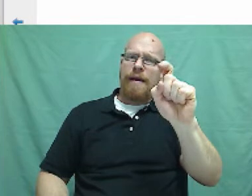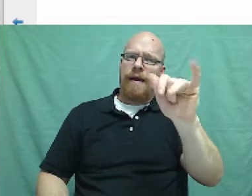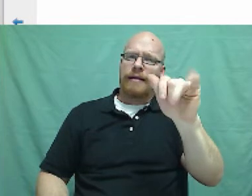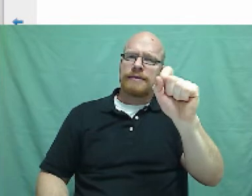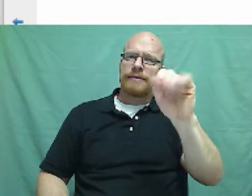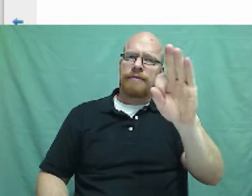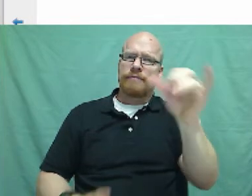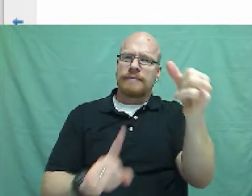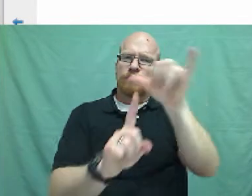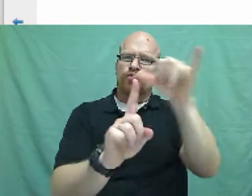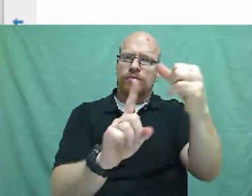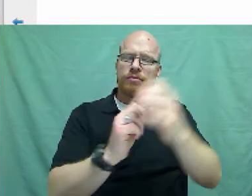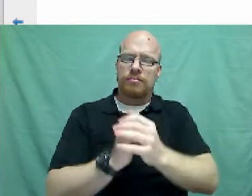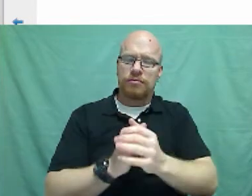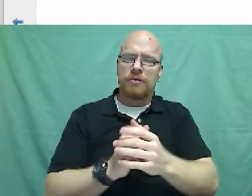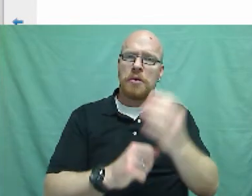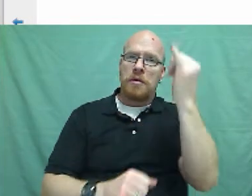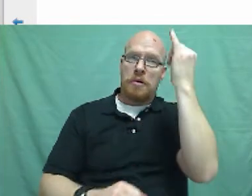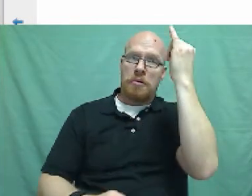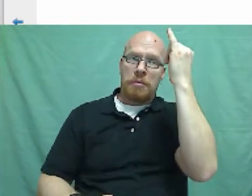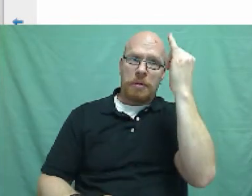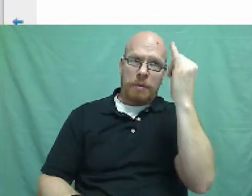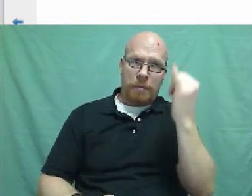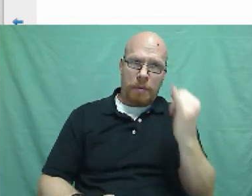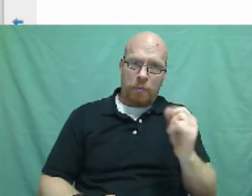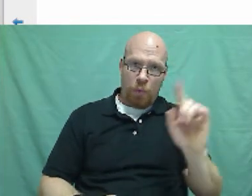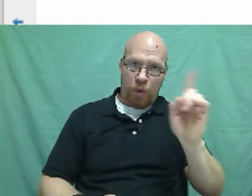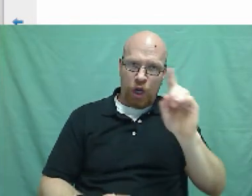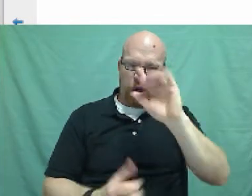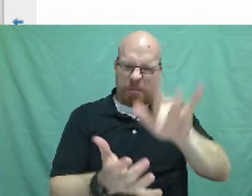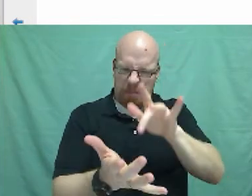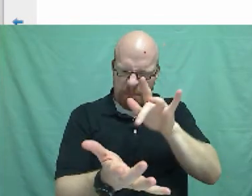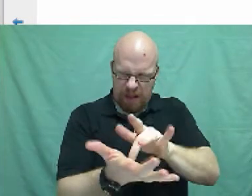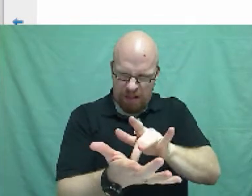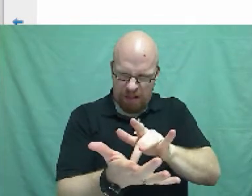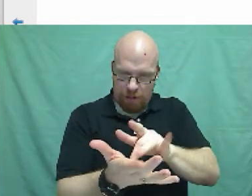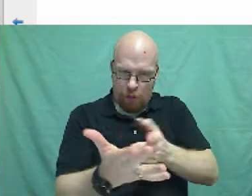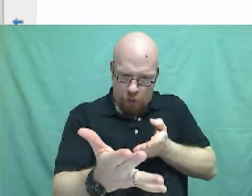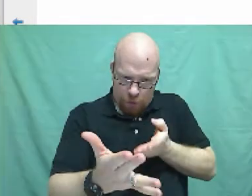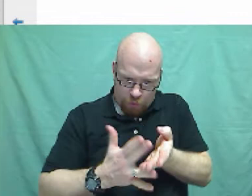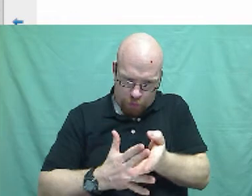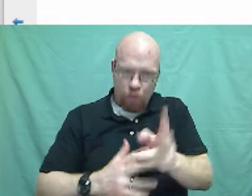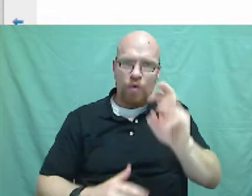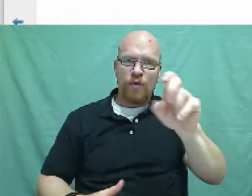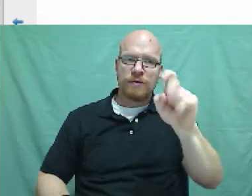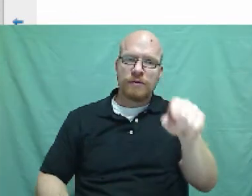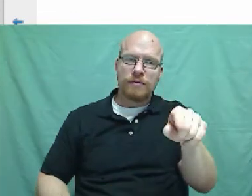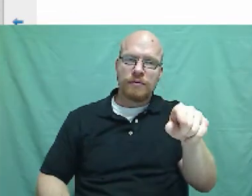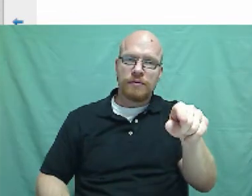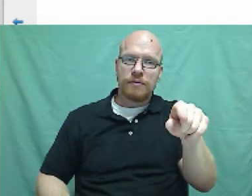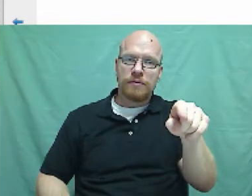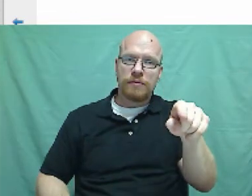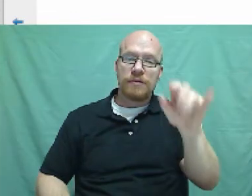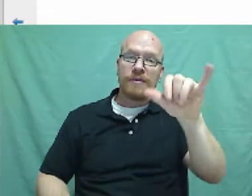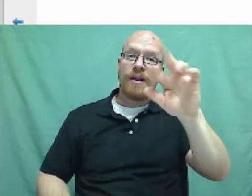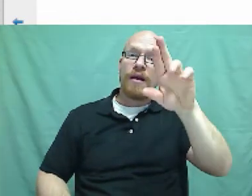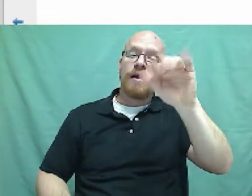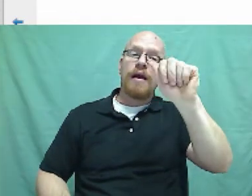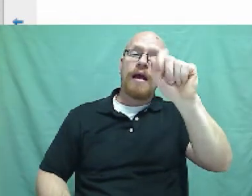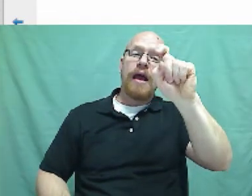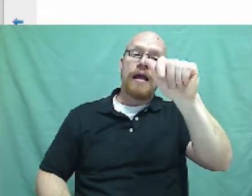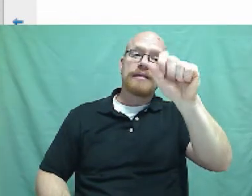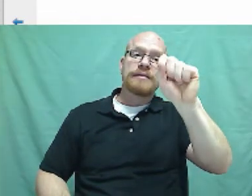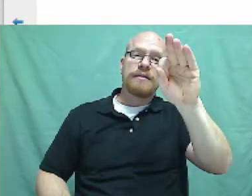Now the vertex. Now look at the axis of symmetry. It goes through the middle of the parabola.